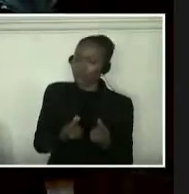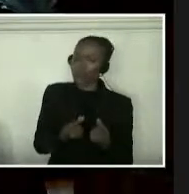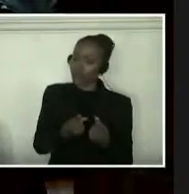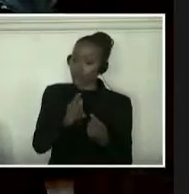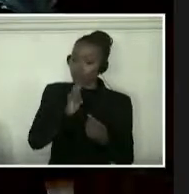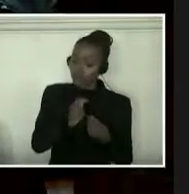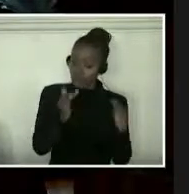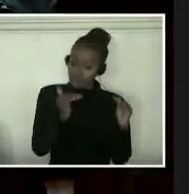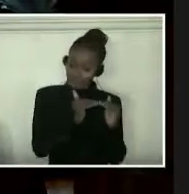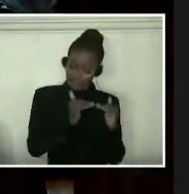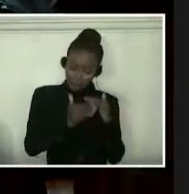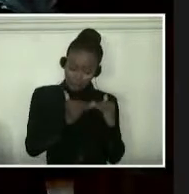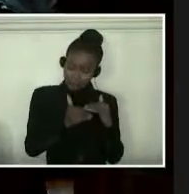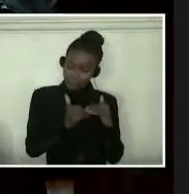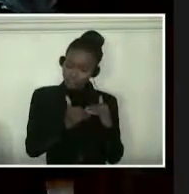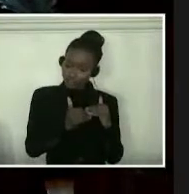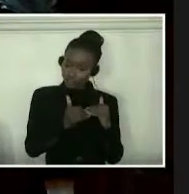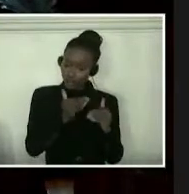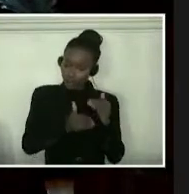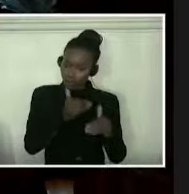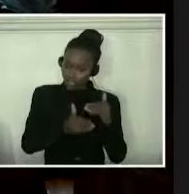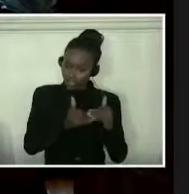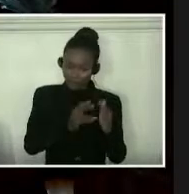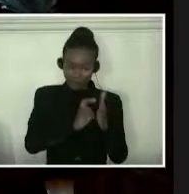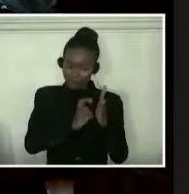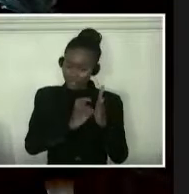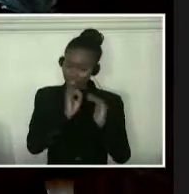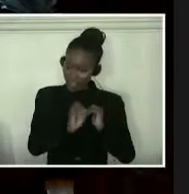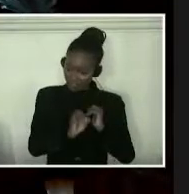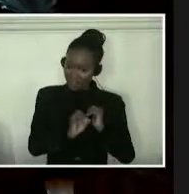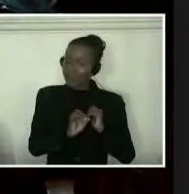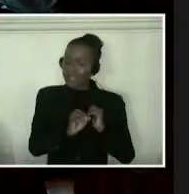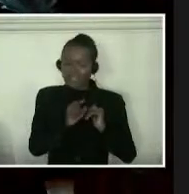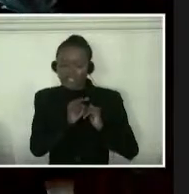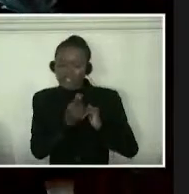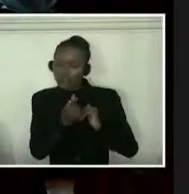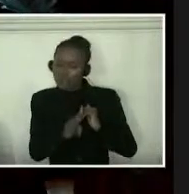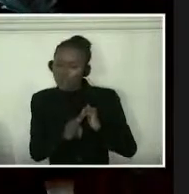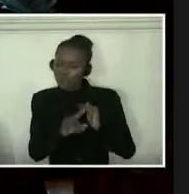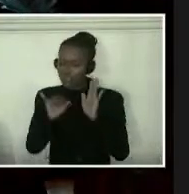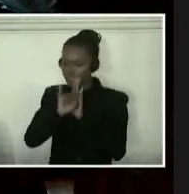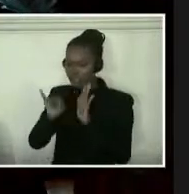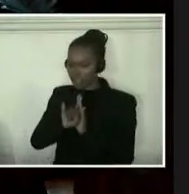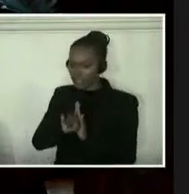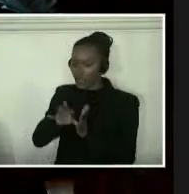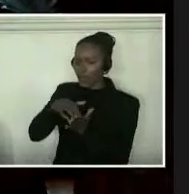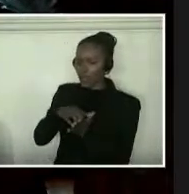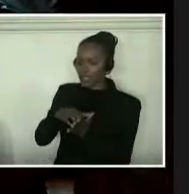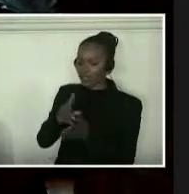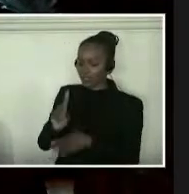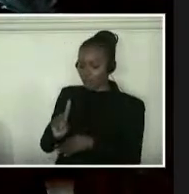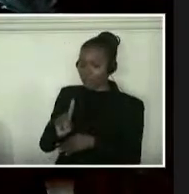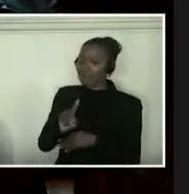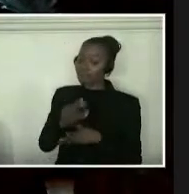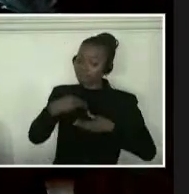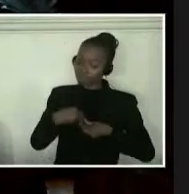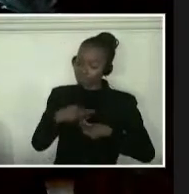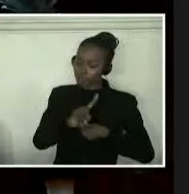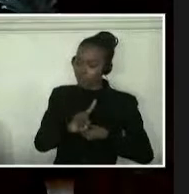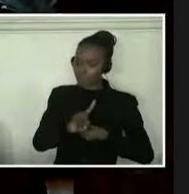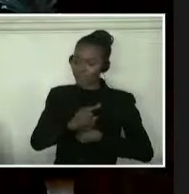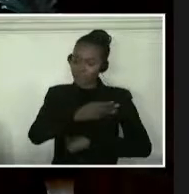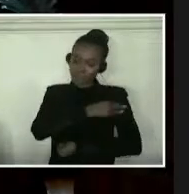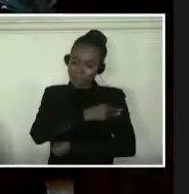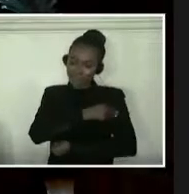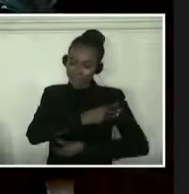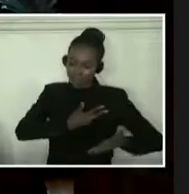operation procedures that seek to address the identified weaknesses in internal controls these include engagements with managers to ensure